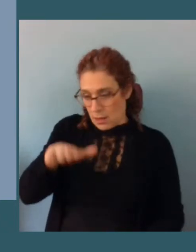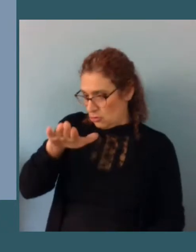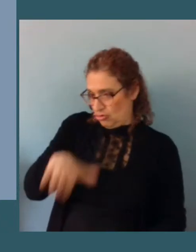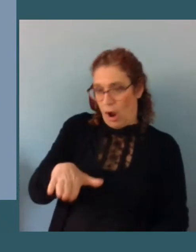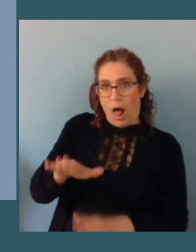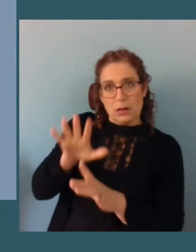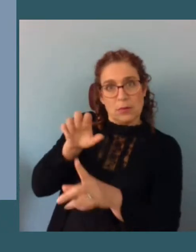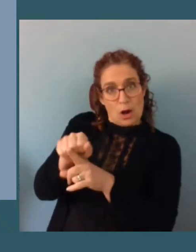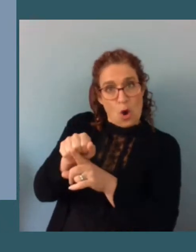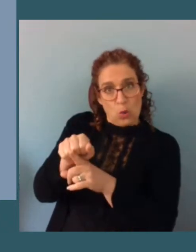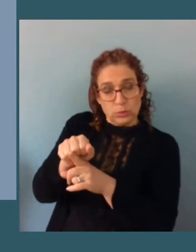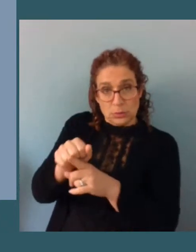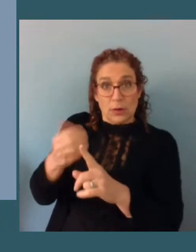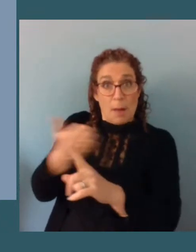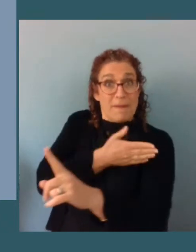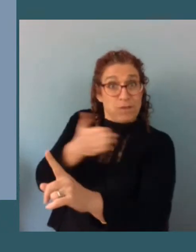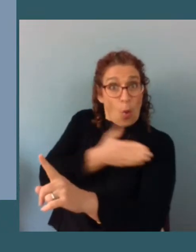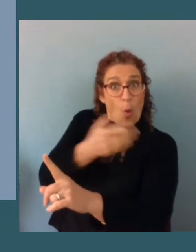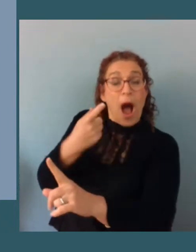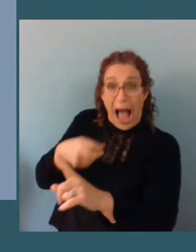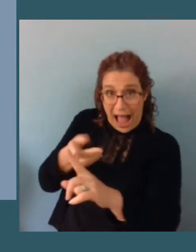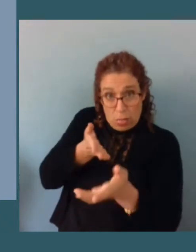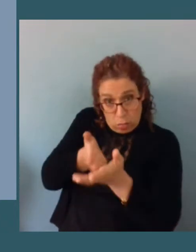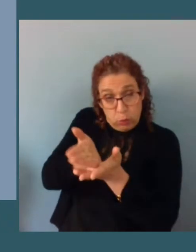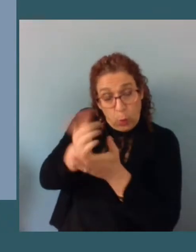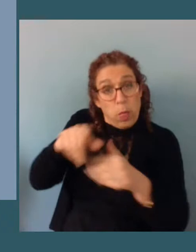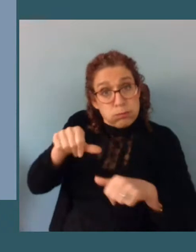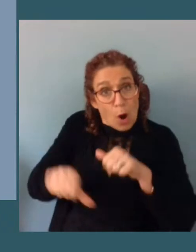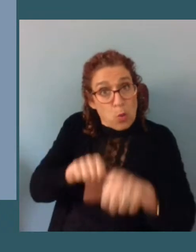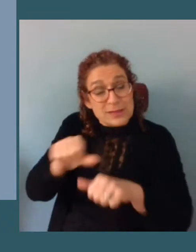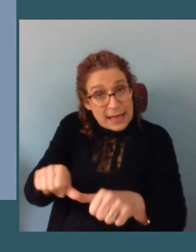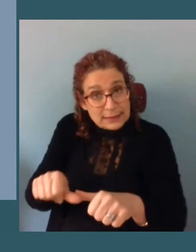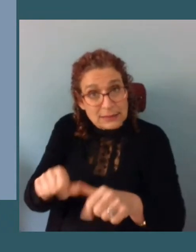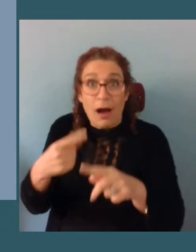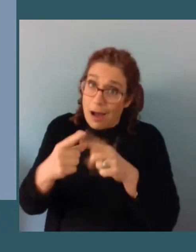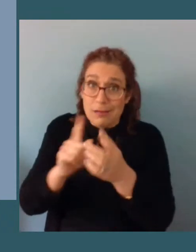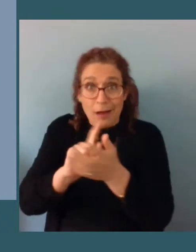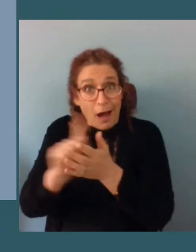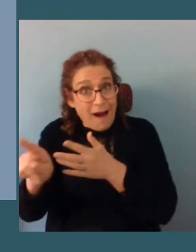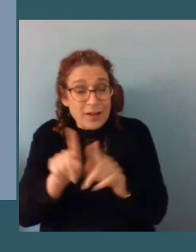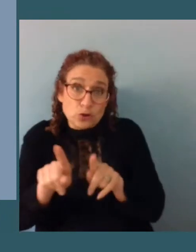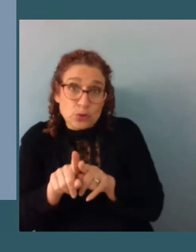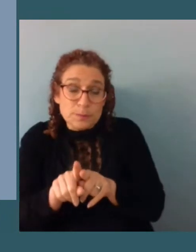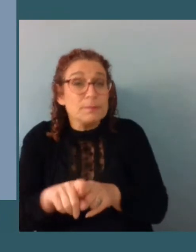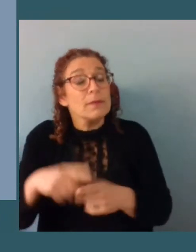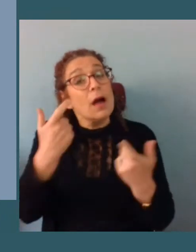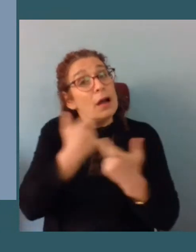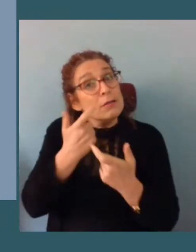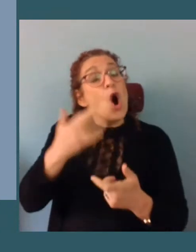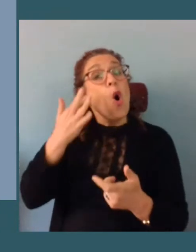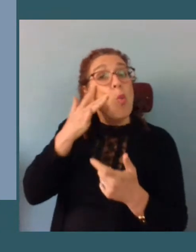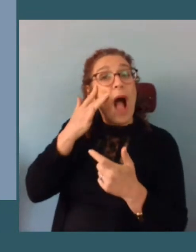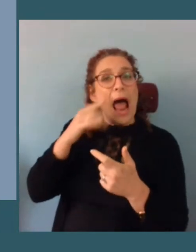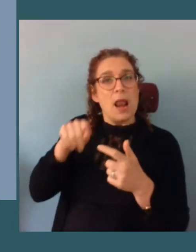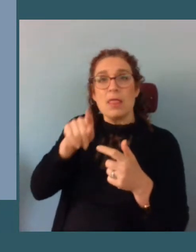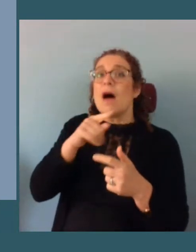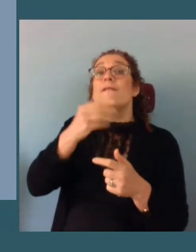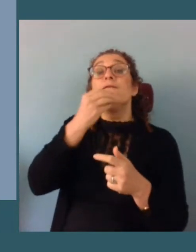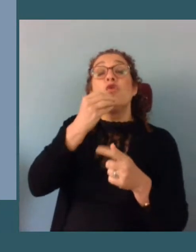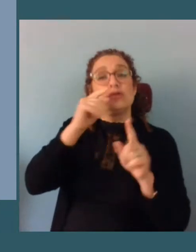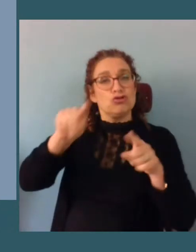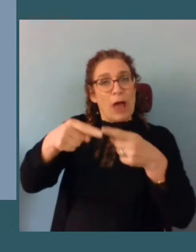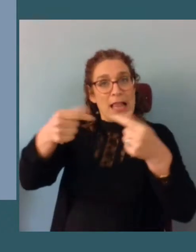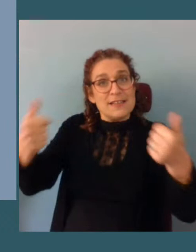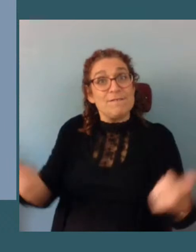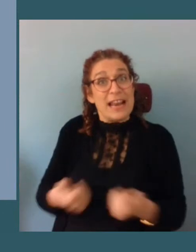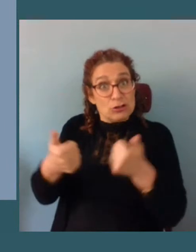diagnosis. And what we find is that actually for some, that anxiety level drops after a food challenge because they have the